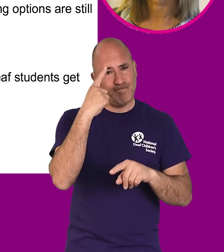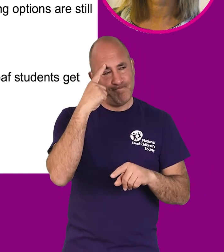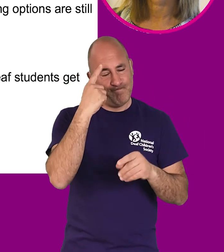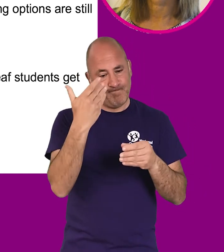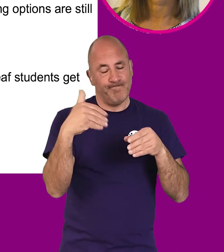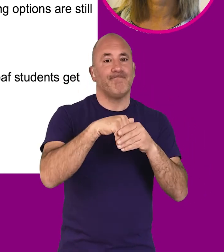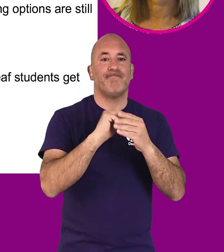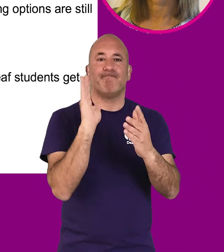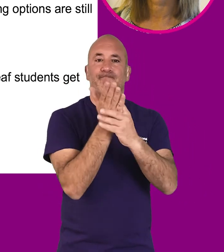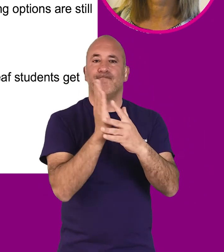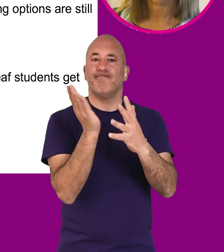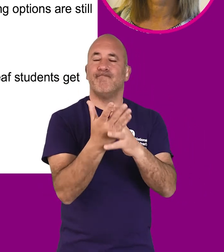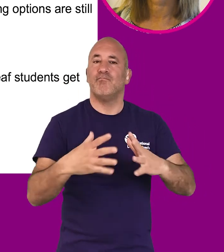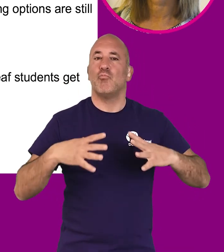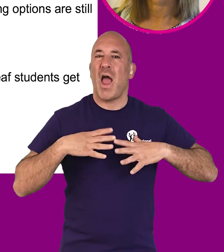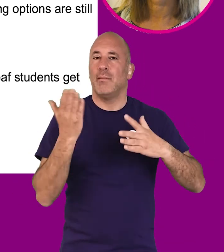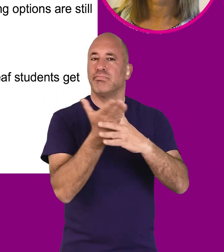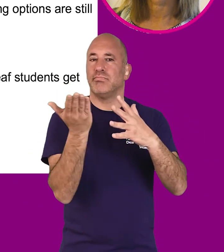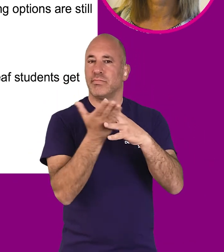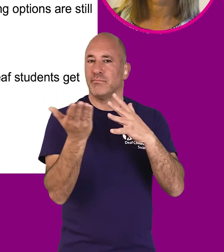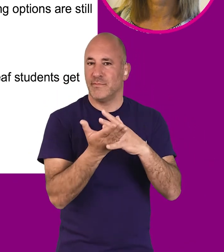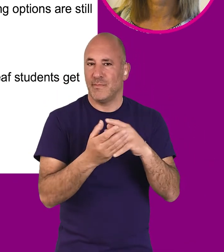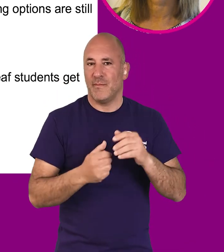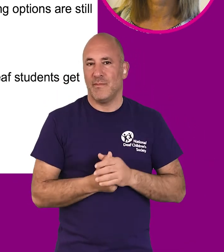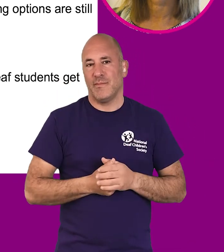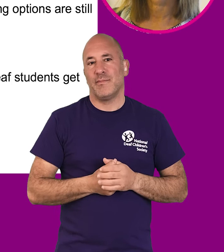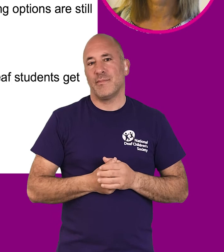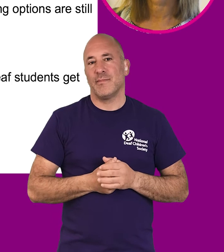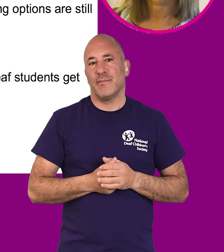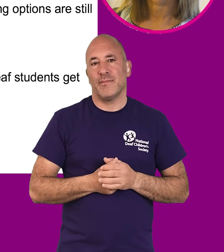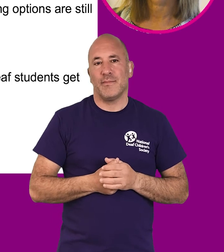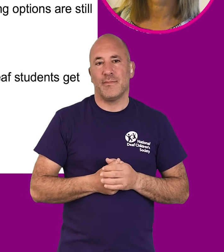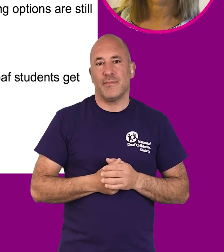So make sure that you factor in those breaks.